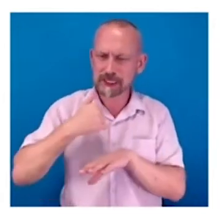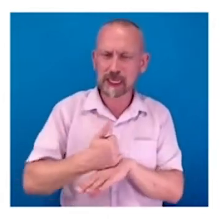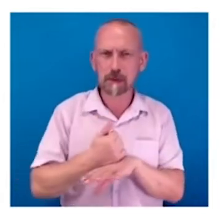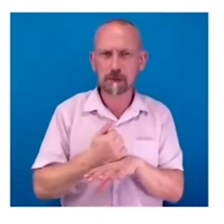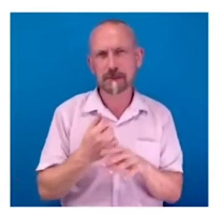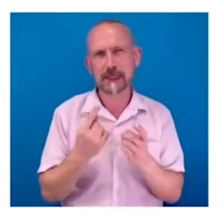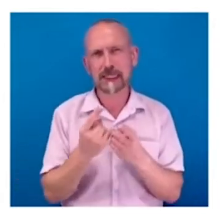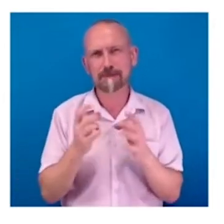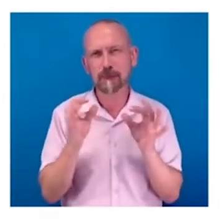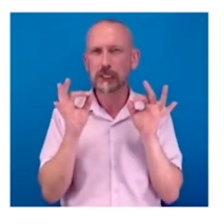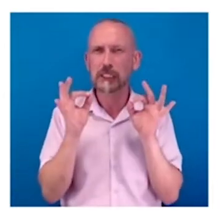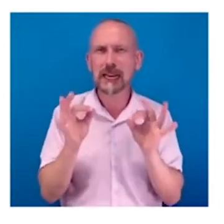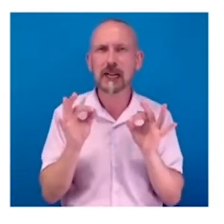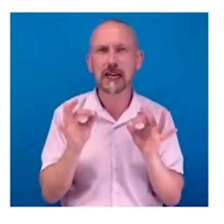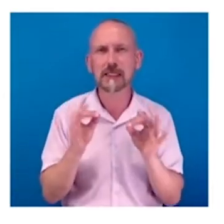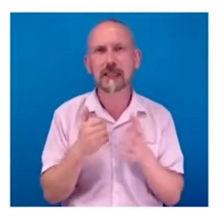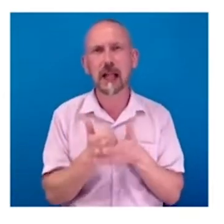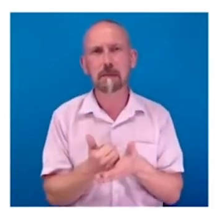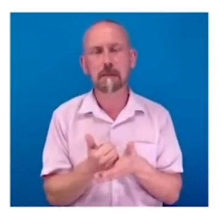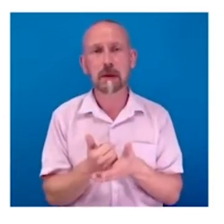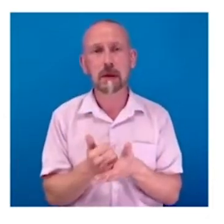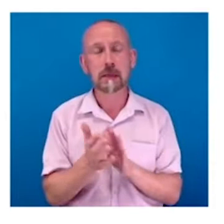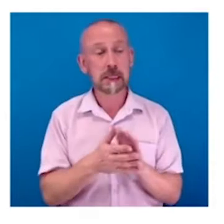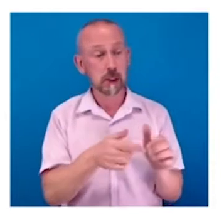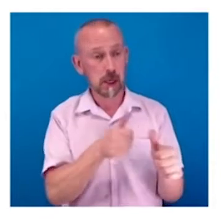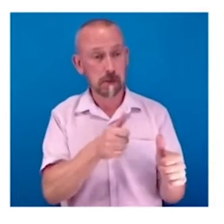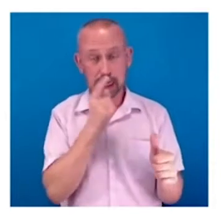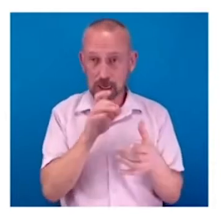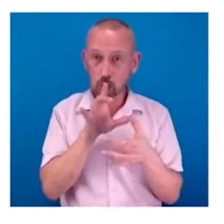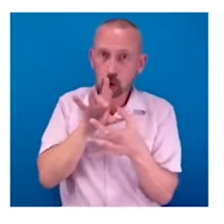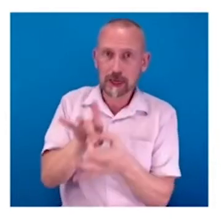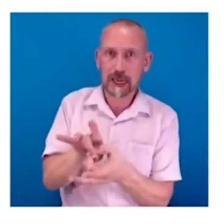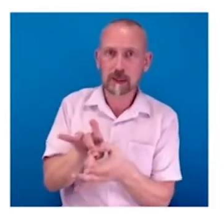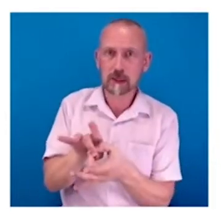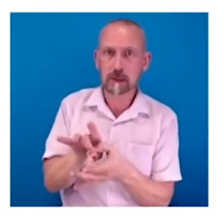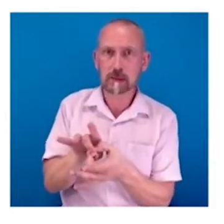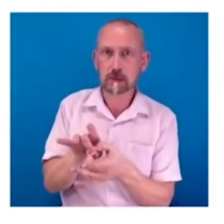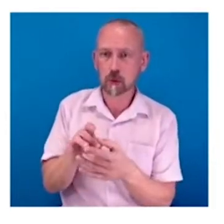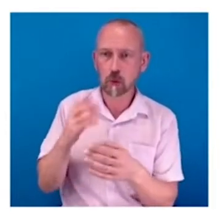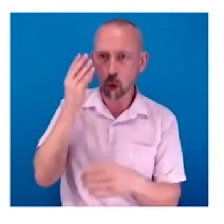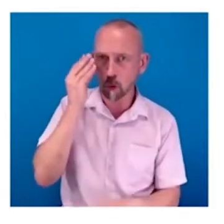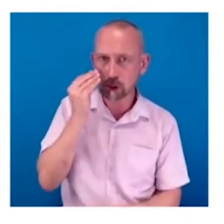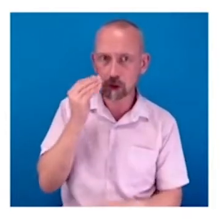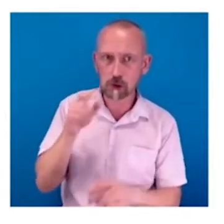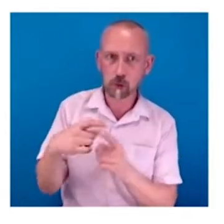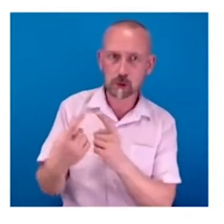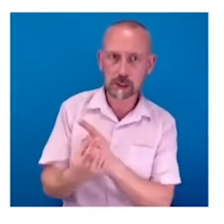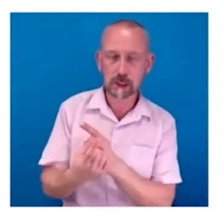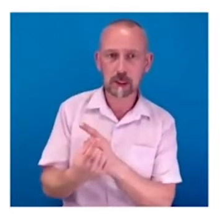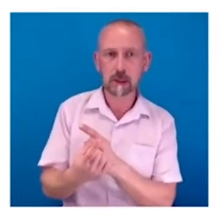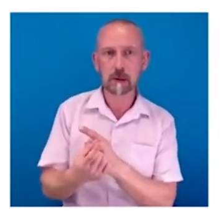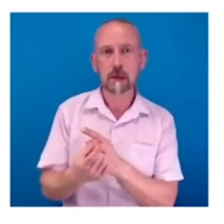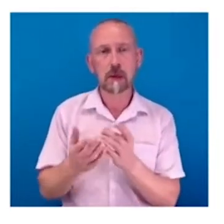and organizations to connect with the low vision community through the Be My Eyes app. So it's like accessible customer support through live